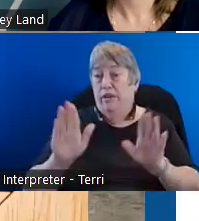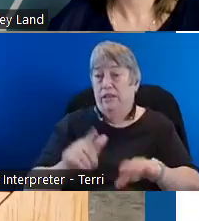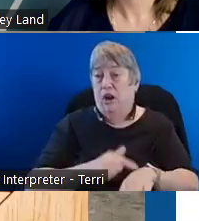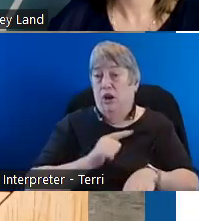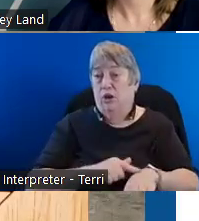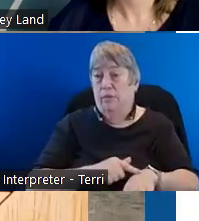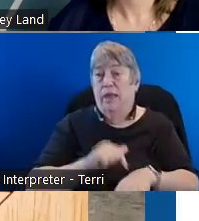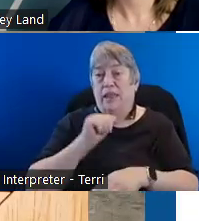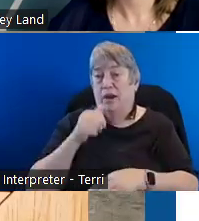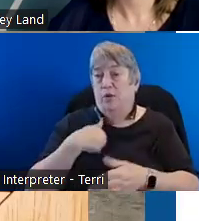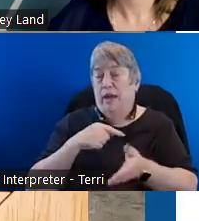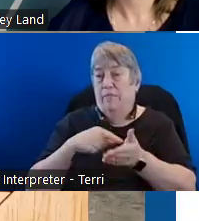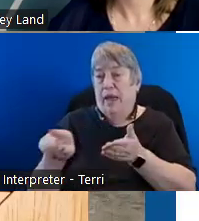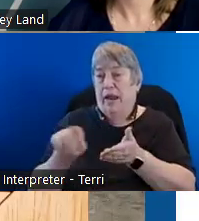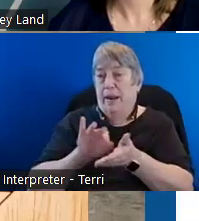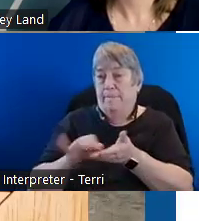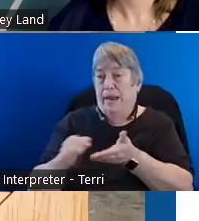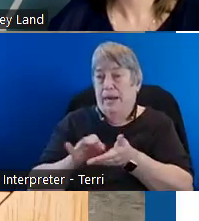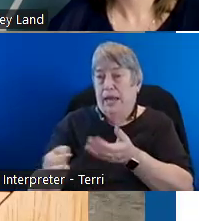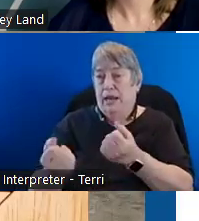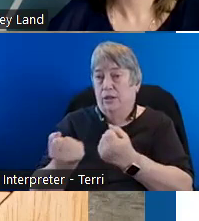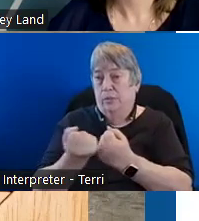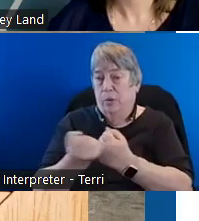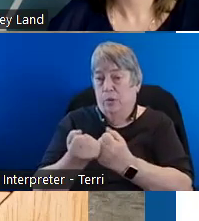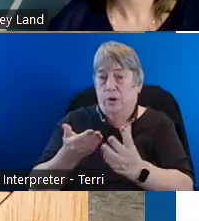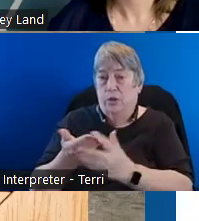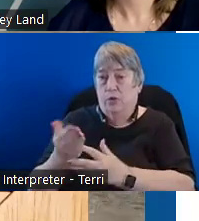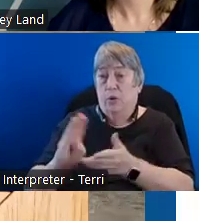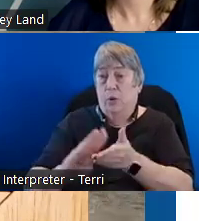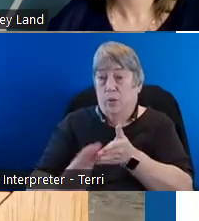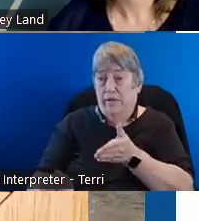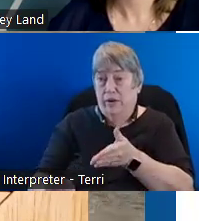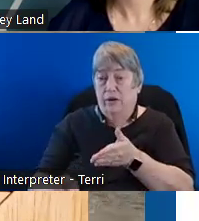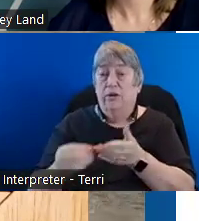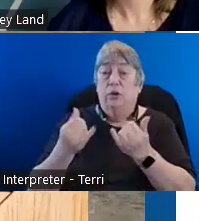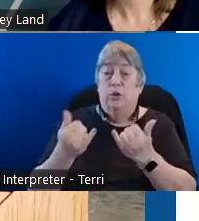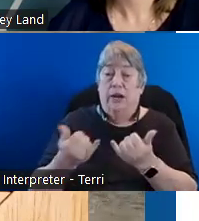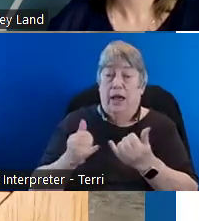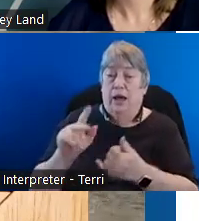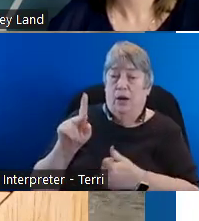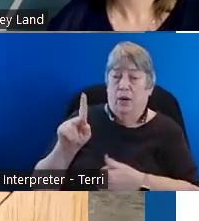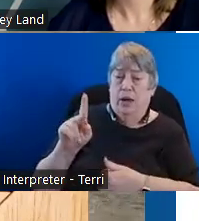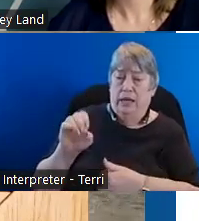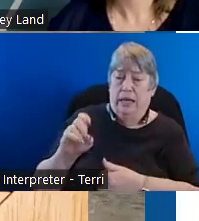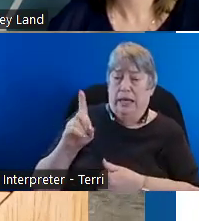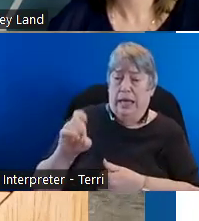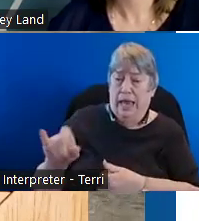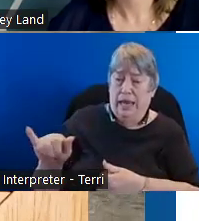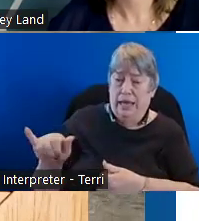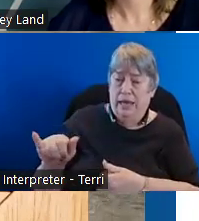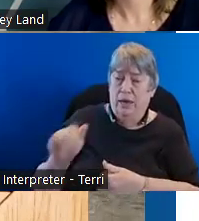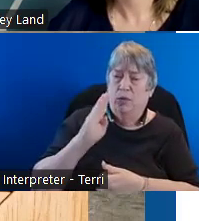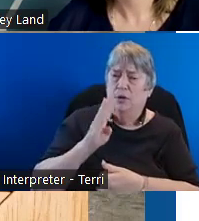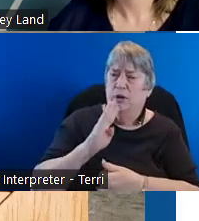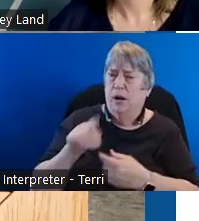paid Medicaid supports through a waiver. So what we want to talk about next with Kelly is what do we do then? And before